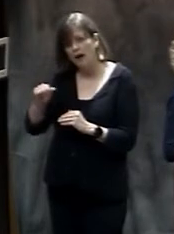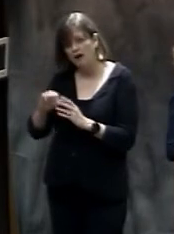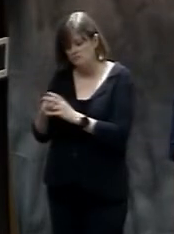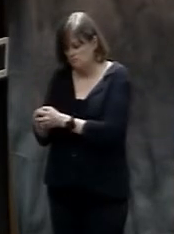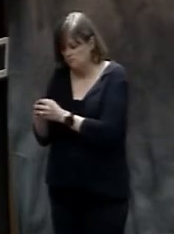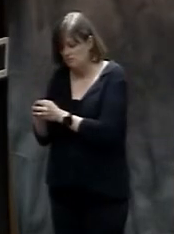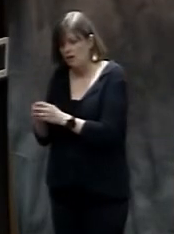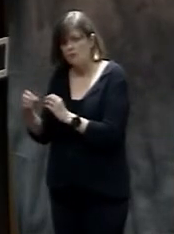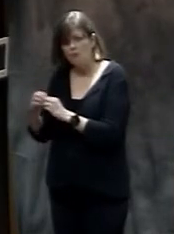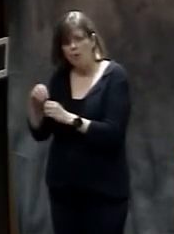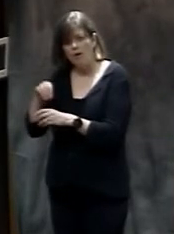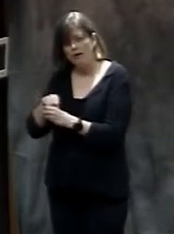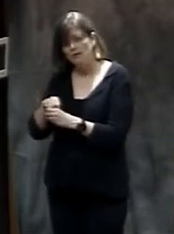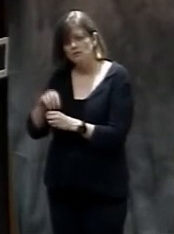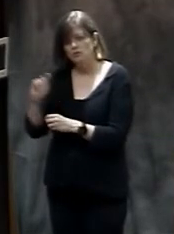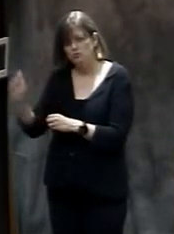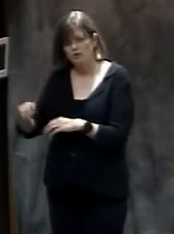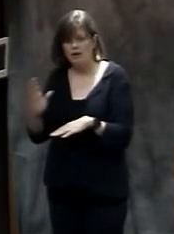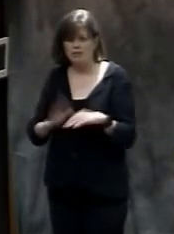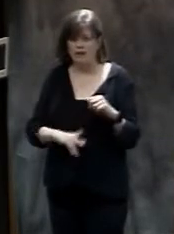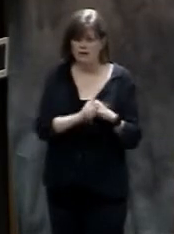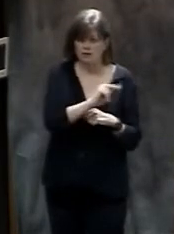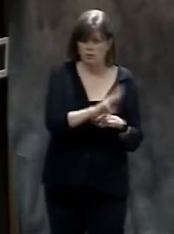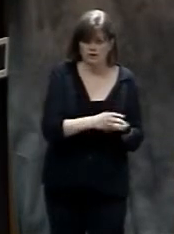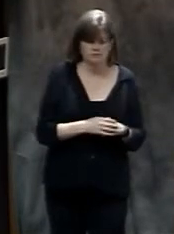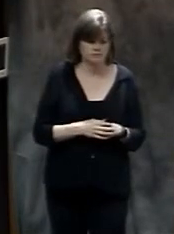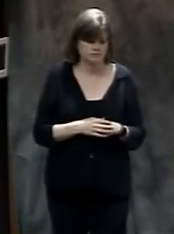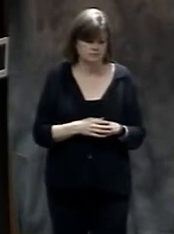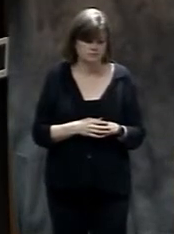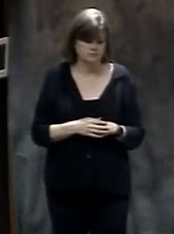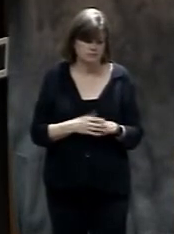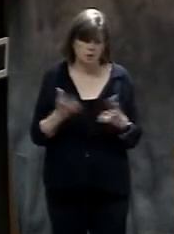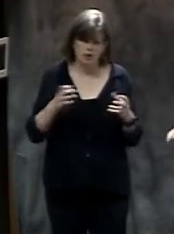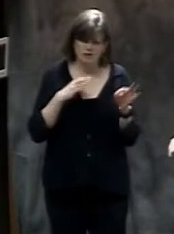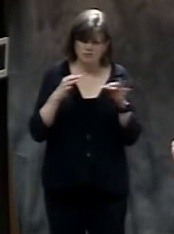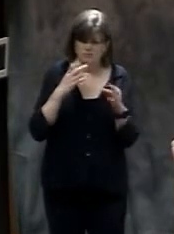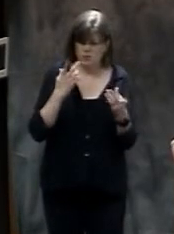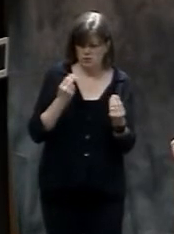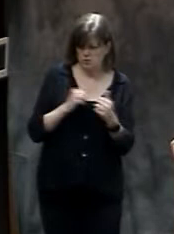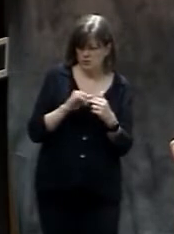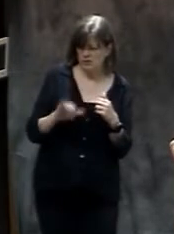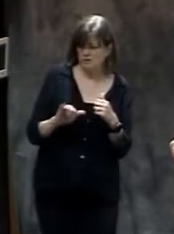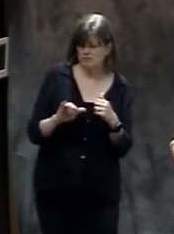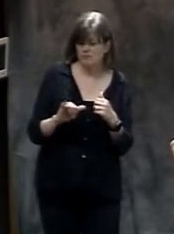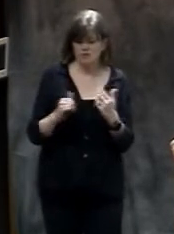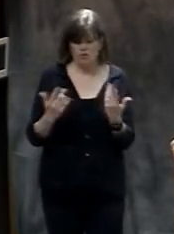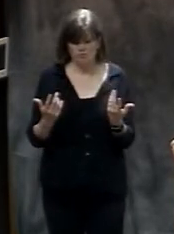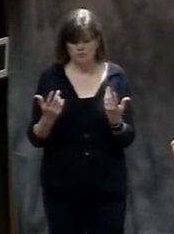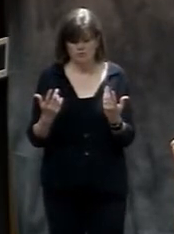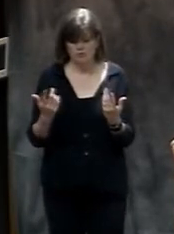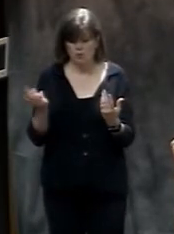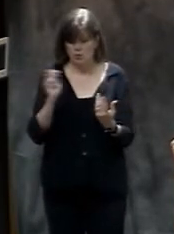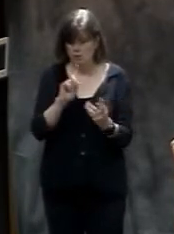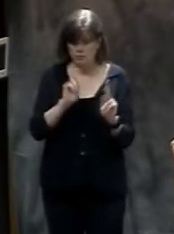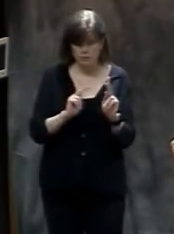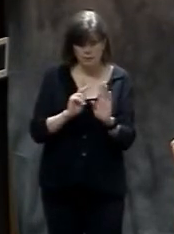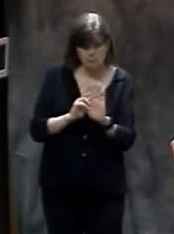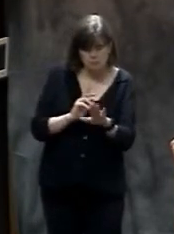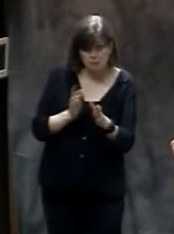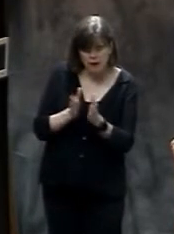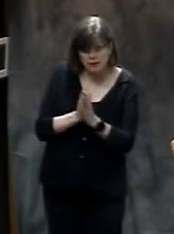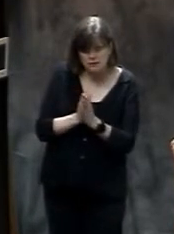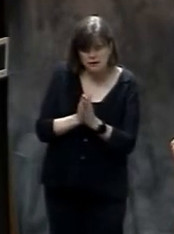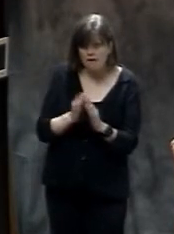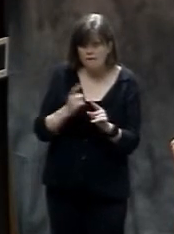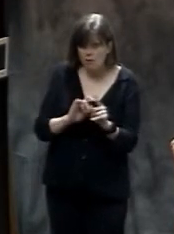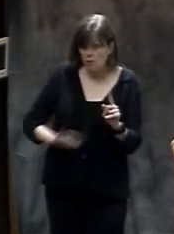West. And I want to just explain what we do with this. And so we go to people and we ask them, do you empty your standing water from